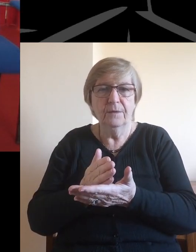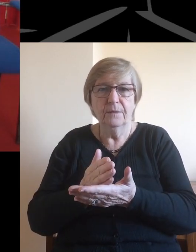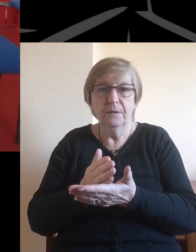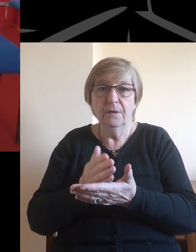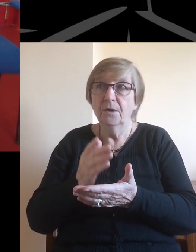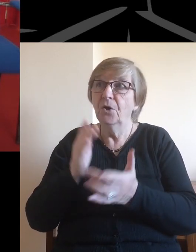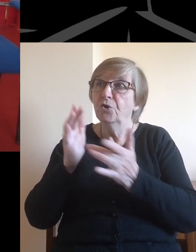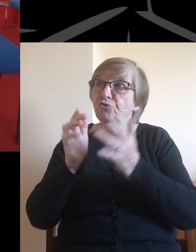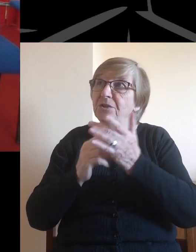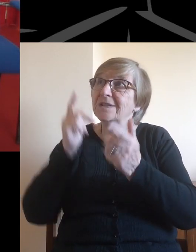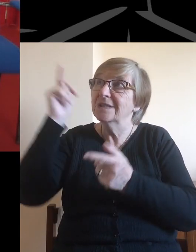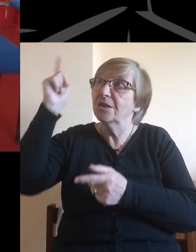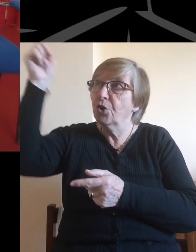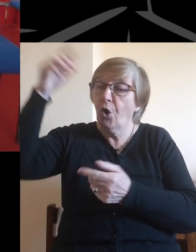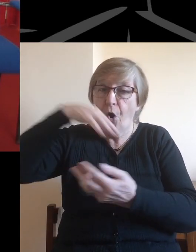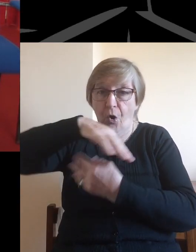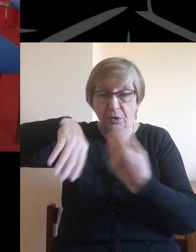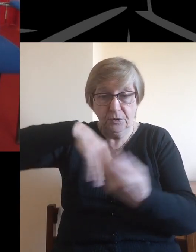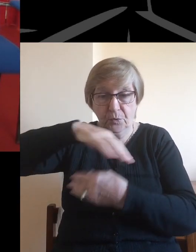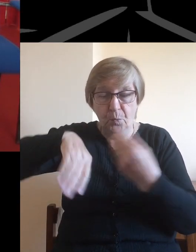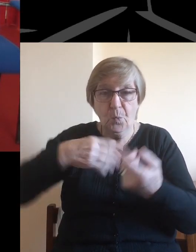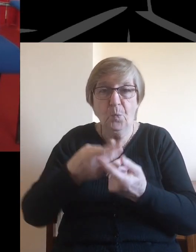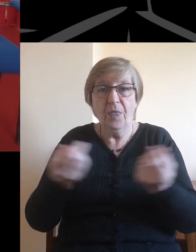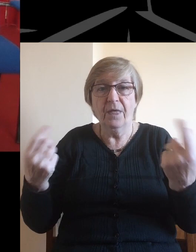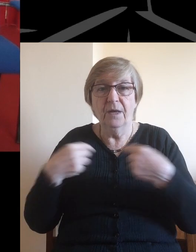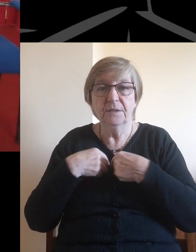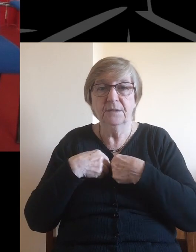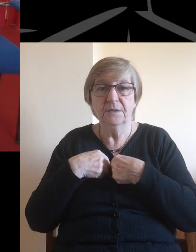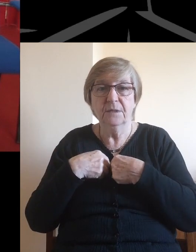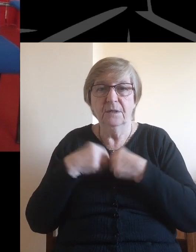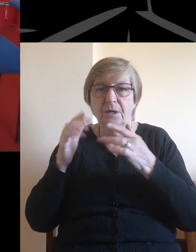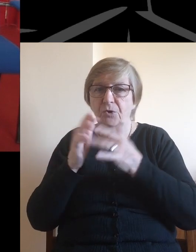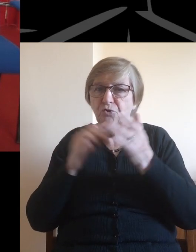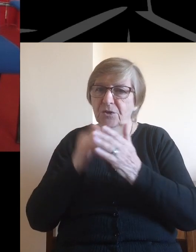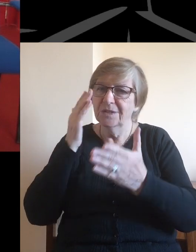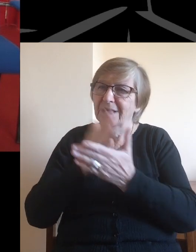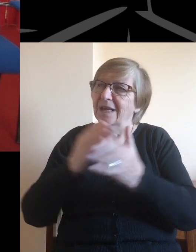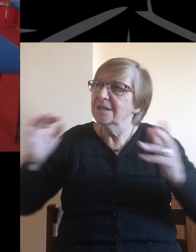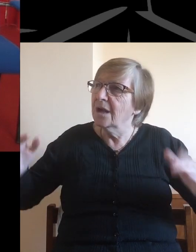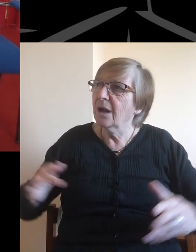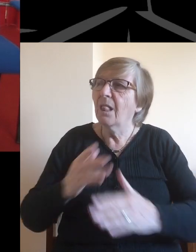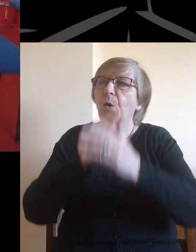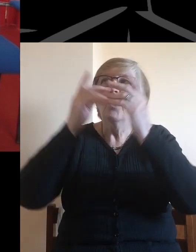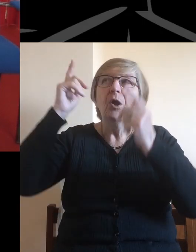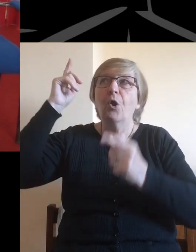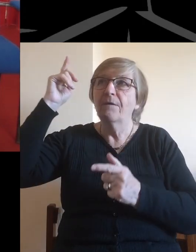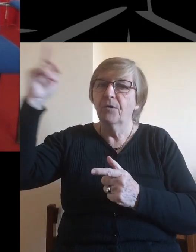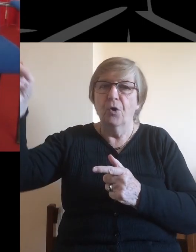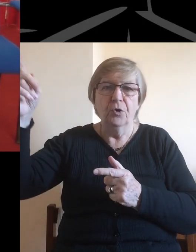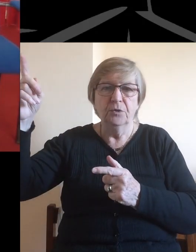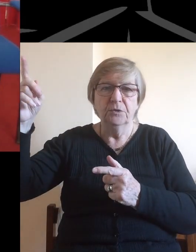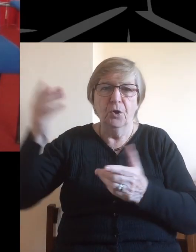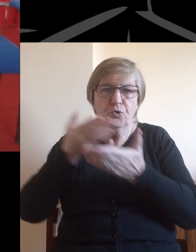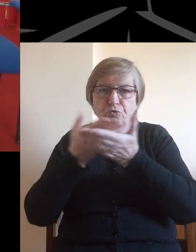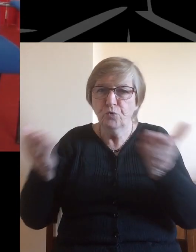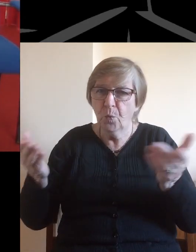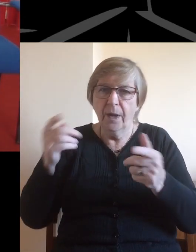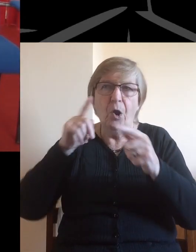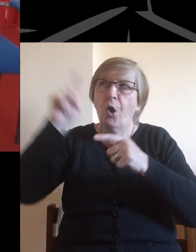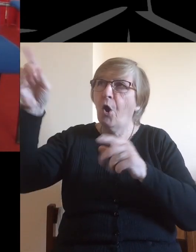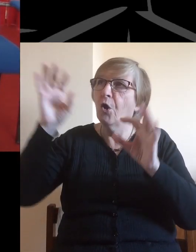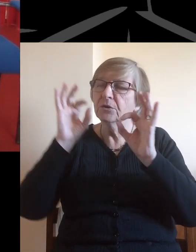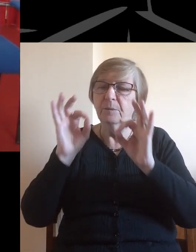Jesus is God among us, God's address on earth. Jesus is the glory of God, the embodiment of all his perfections.